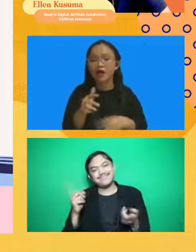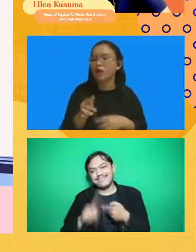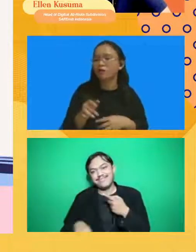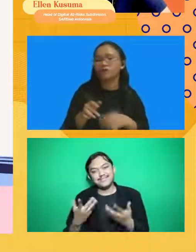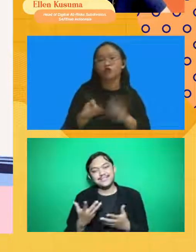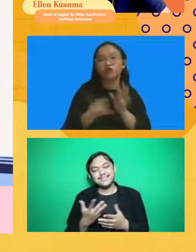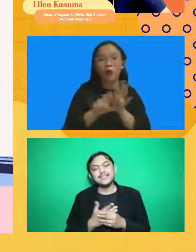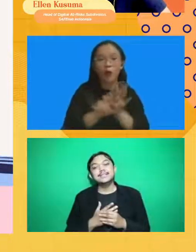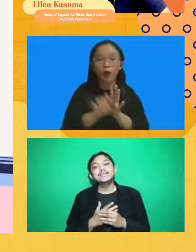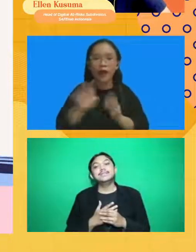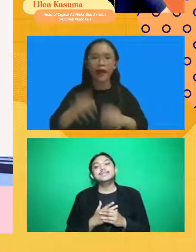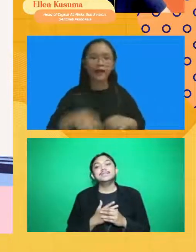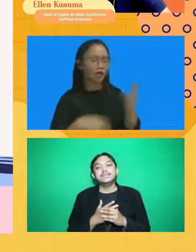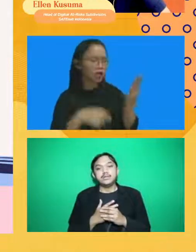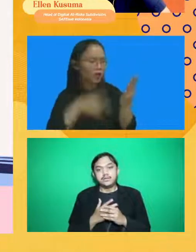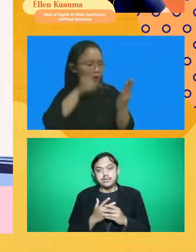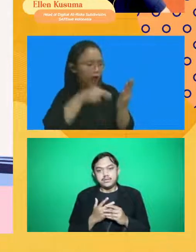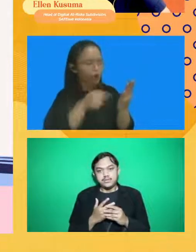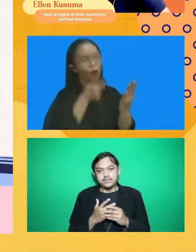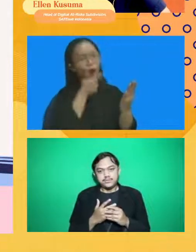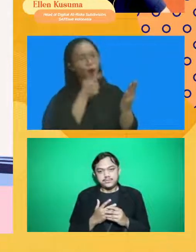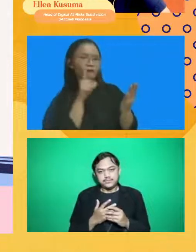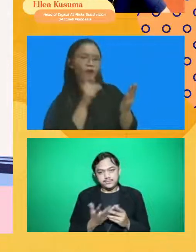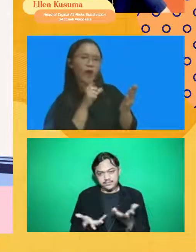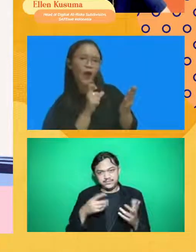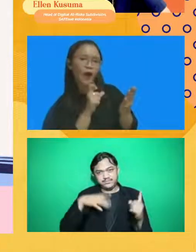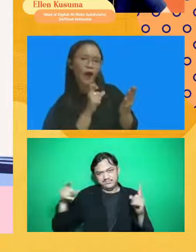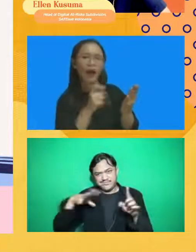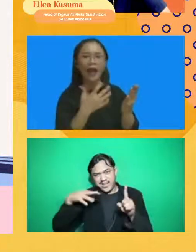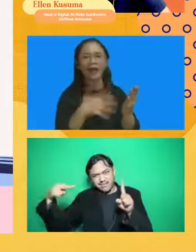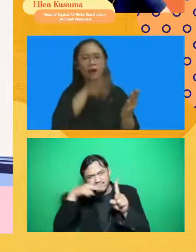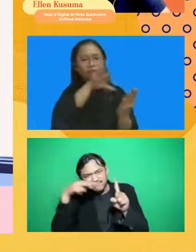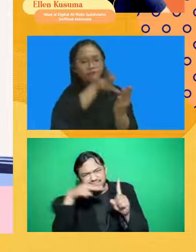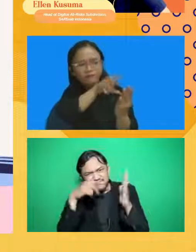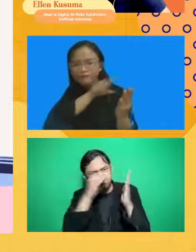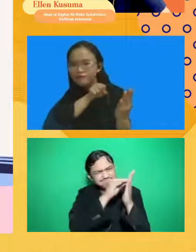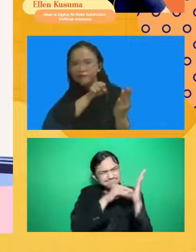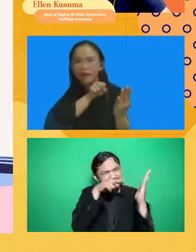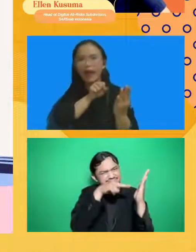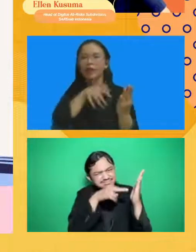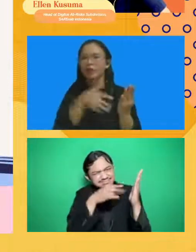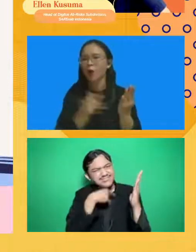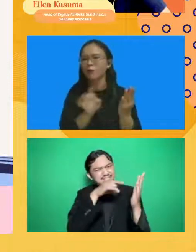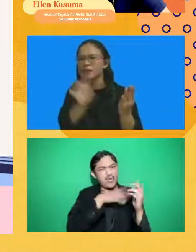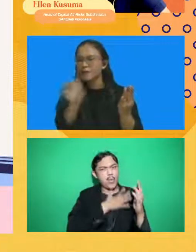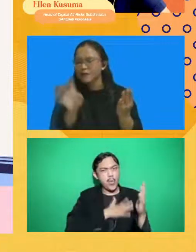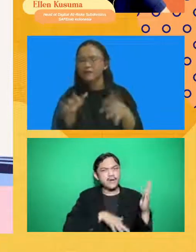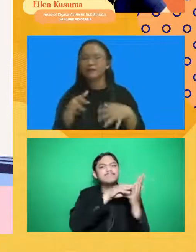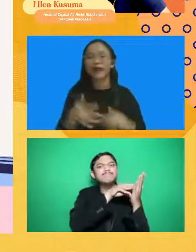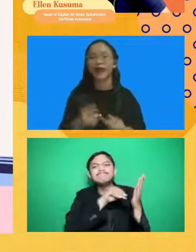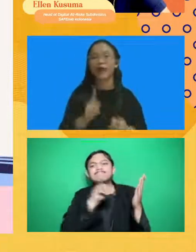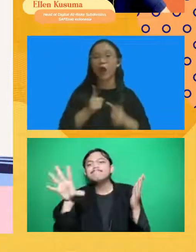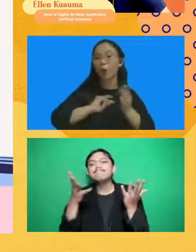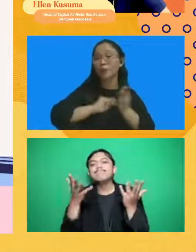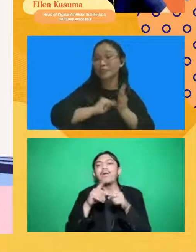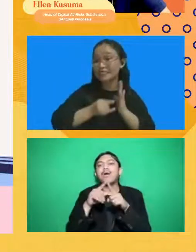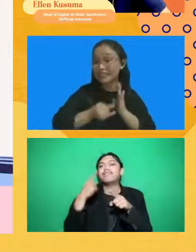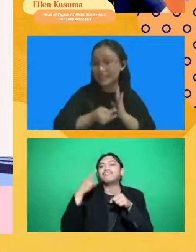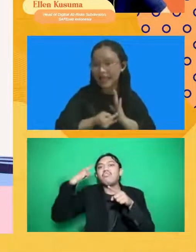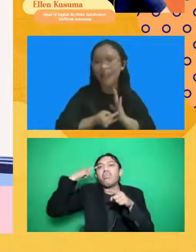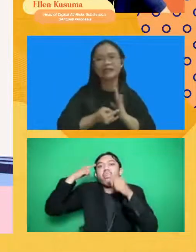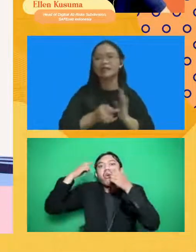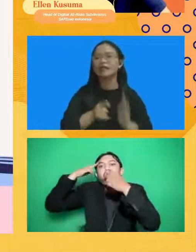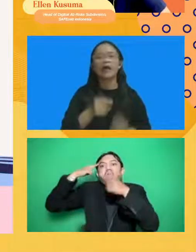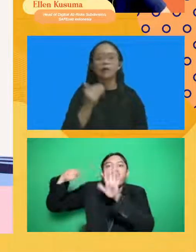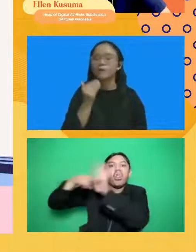We could duplicate it by screen recording it. So digital footprint is very easy to spread